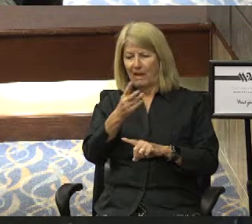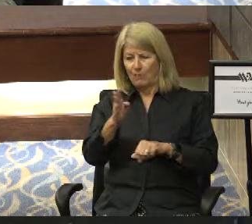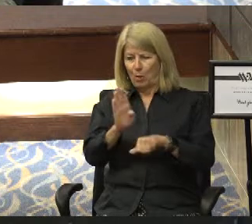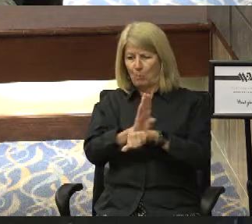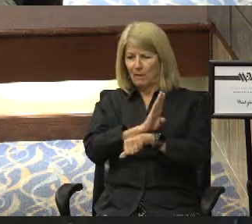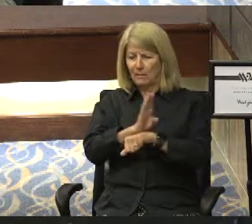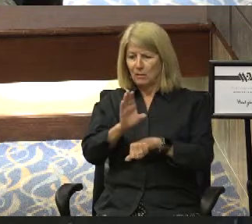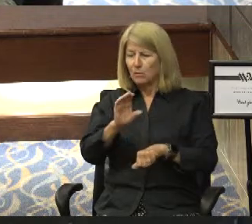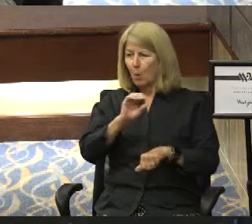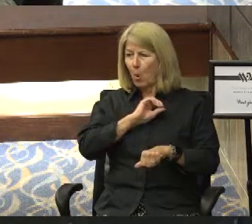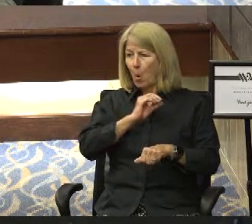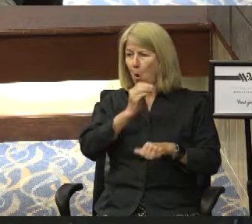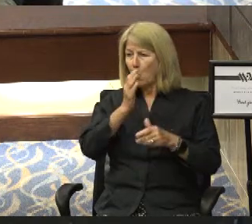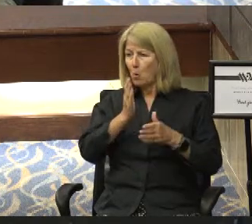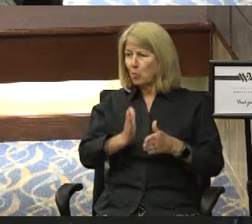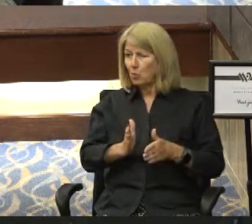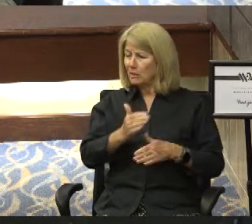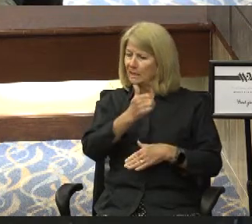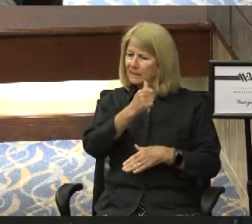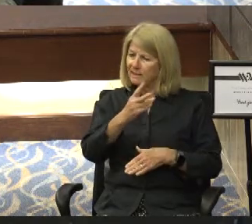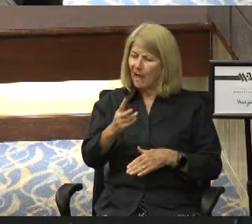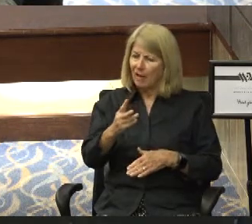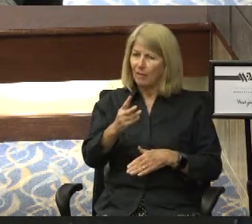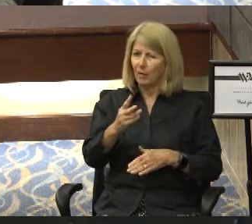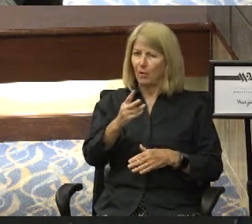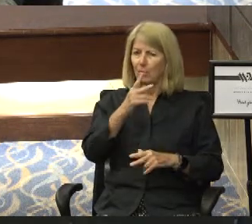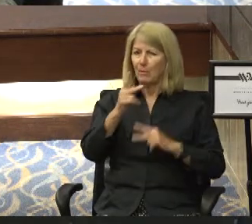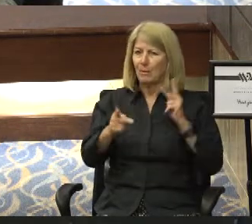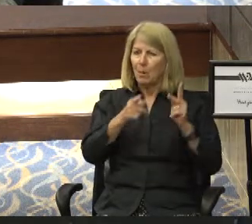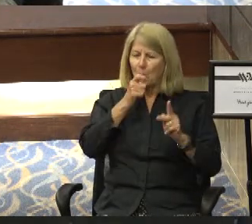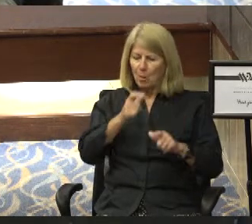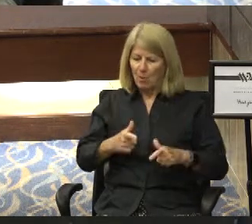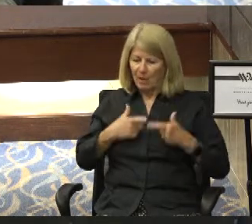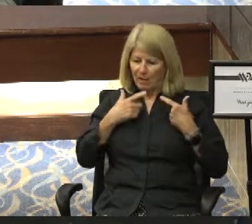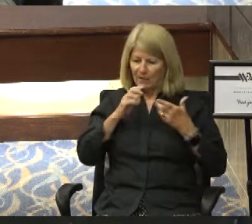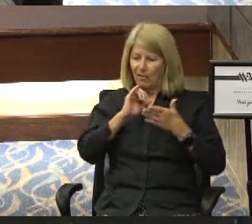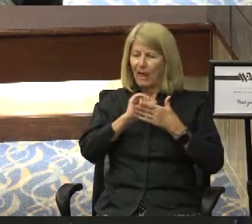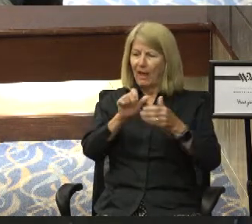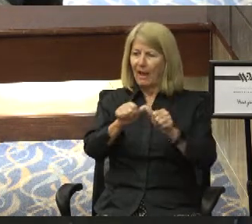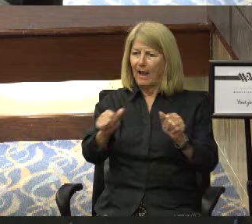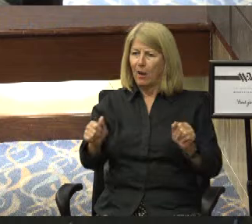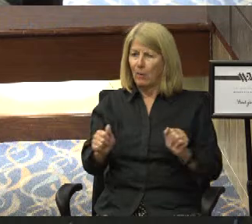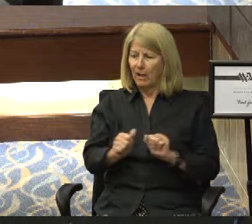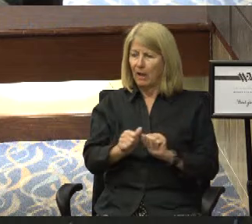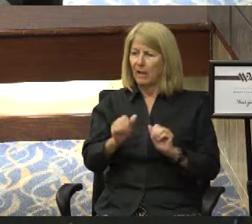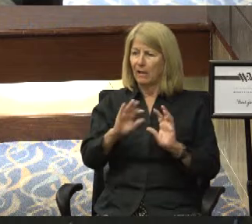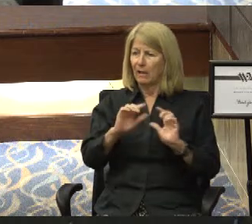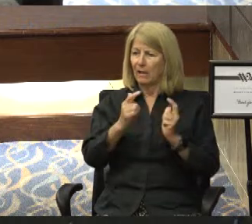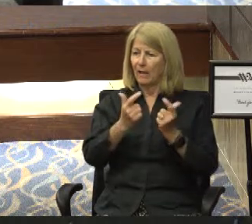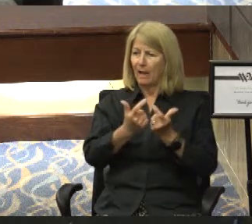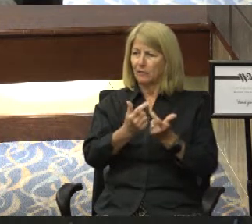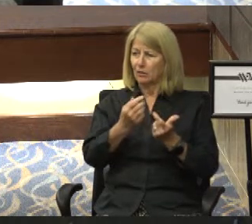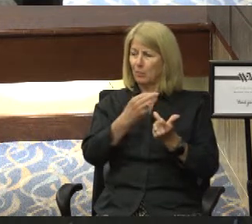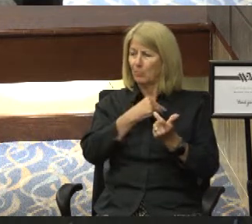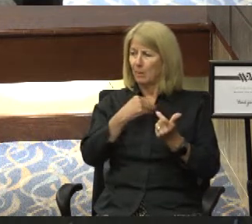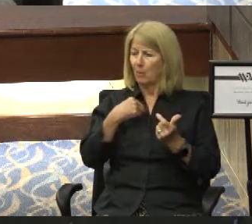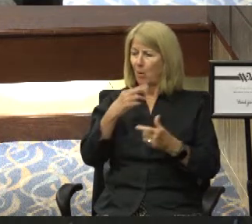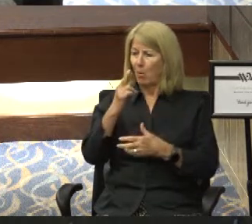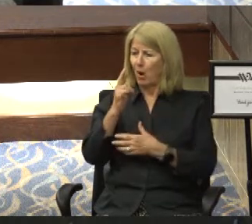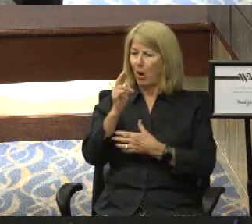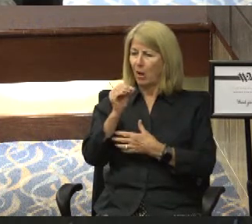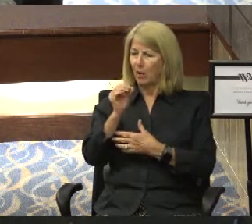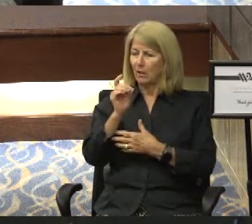owners, several of the residents in this area. Councilmember Rodriguez is absolutely right about additional